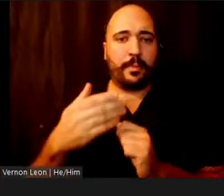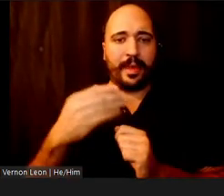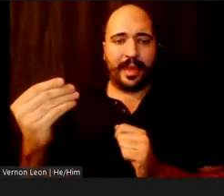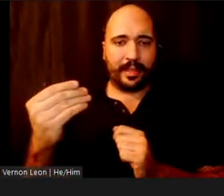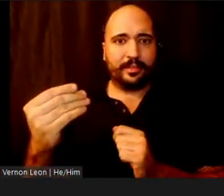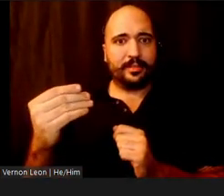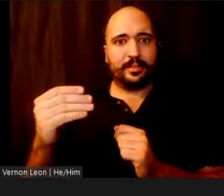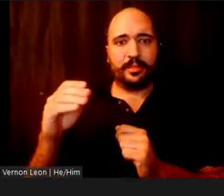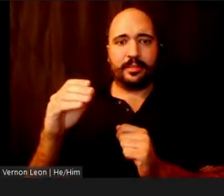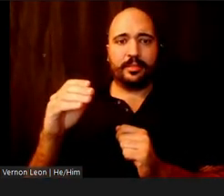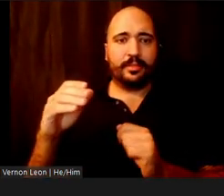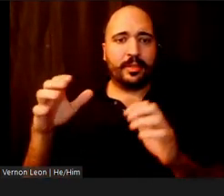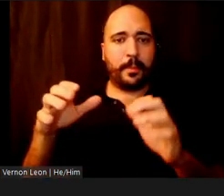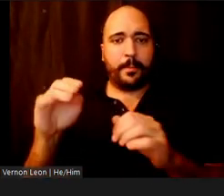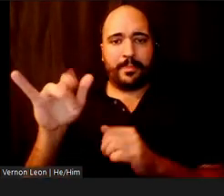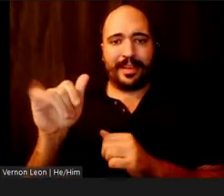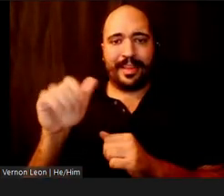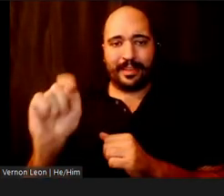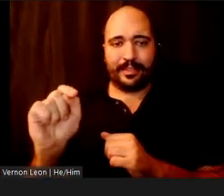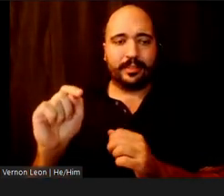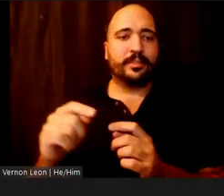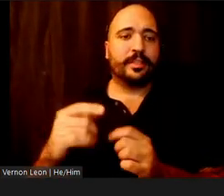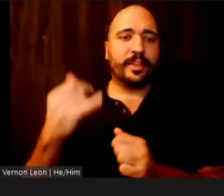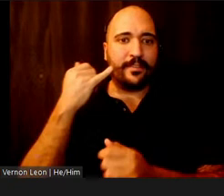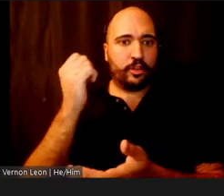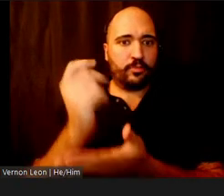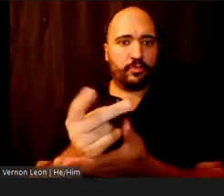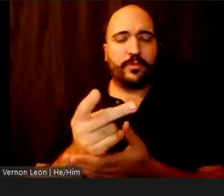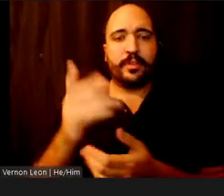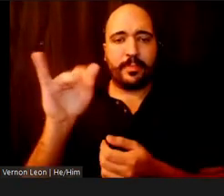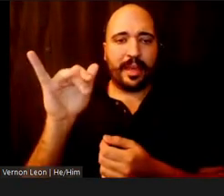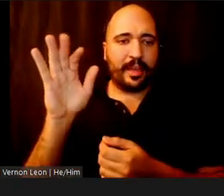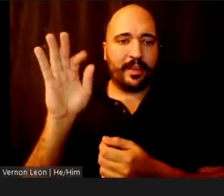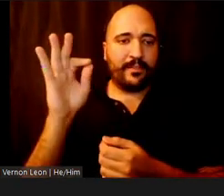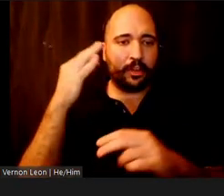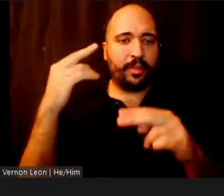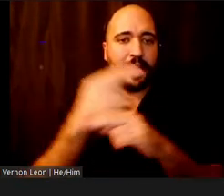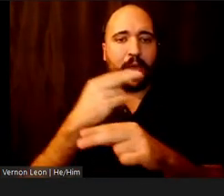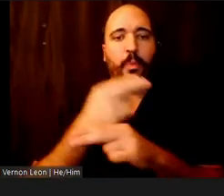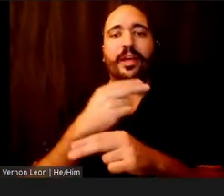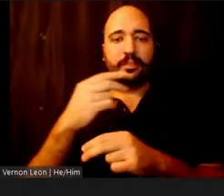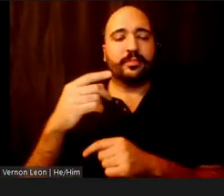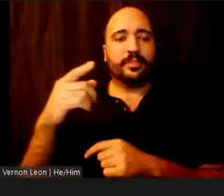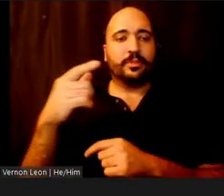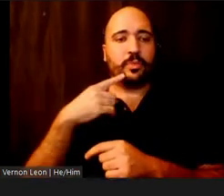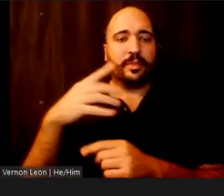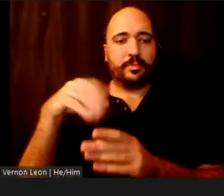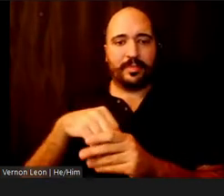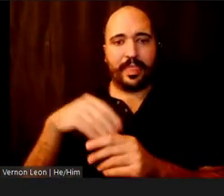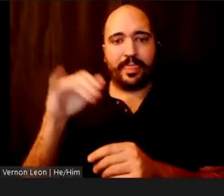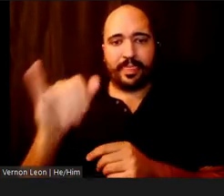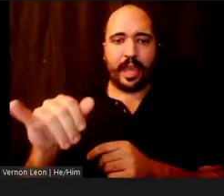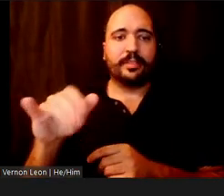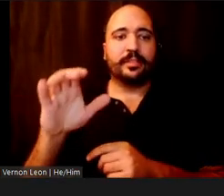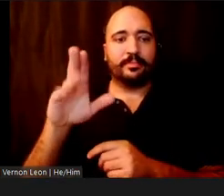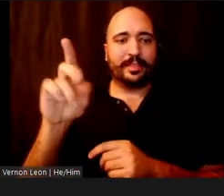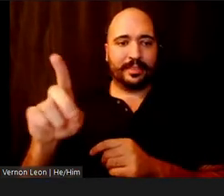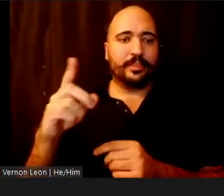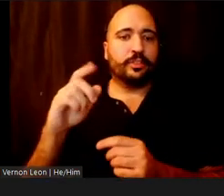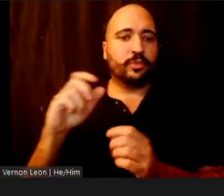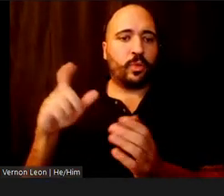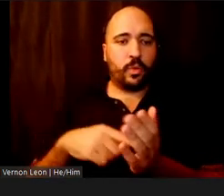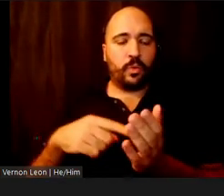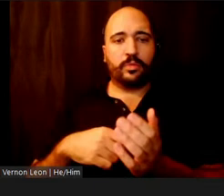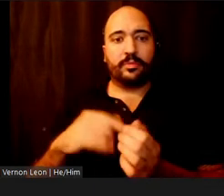the Federal Highway Administration, this act would entail vehicles entering or remaining in the Manhattan central business district to be Net revenues